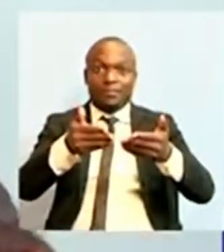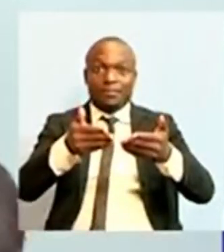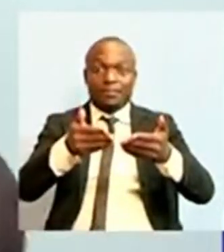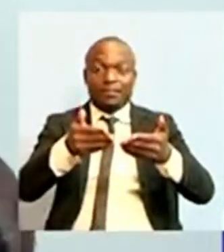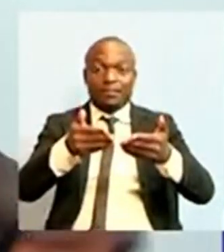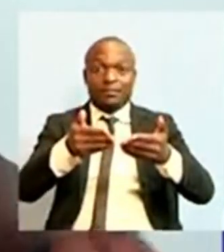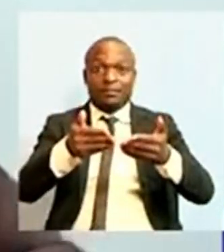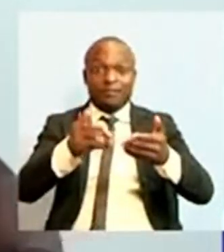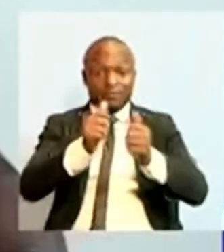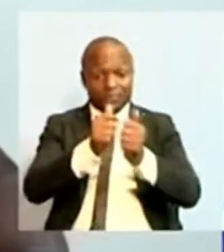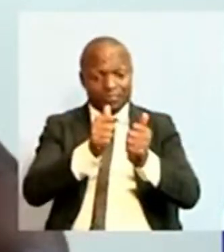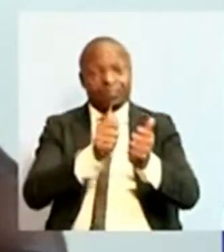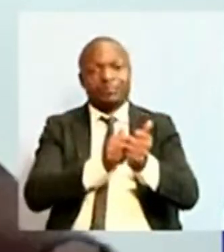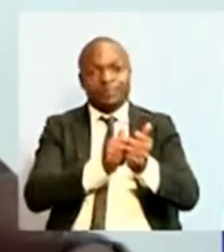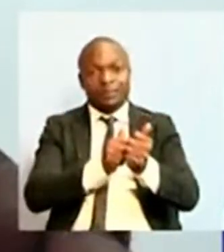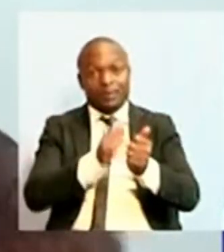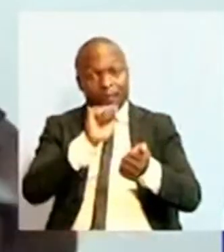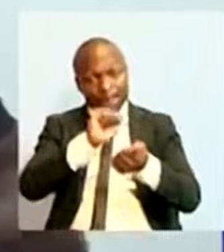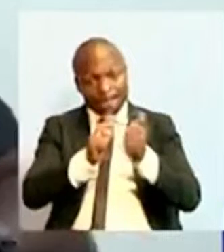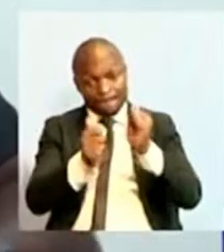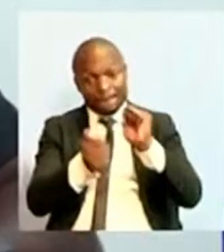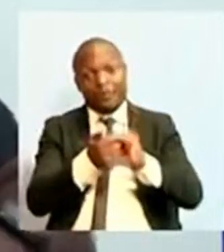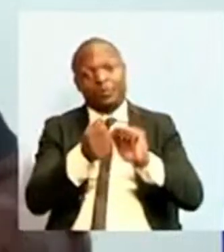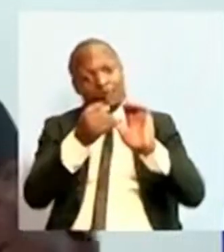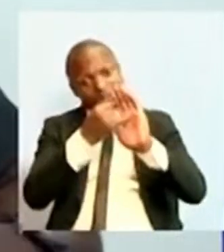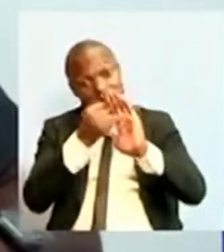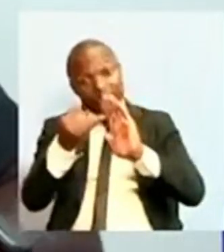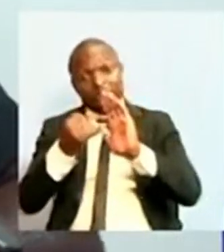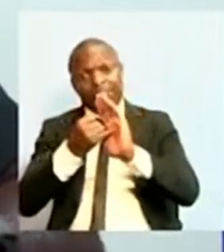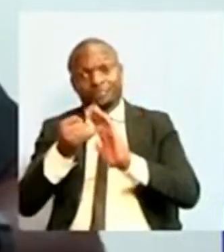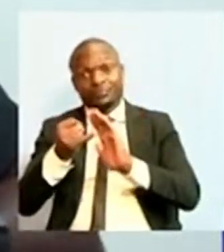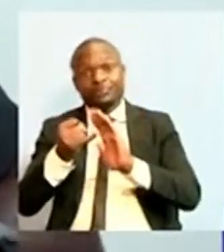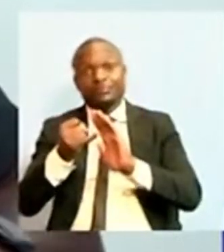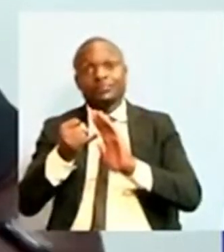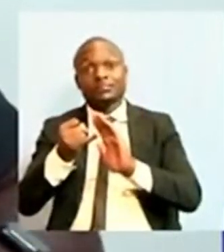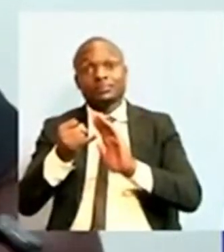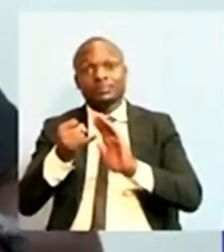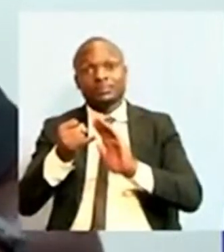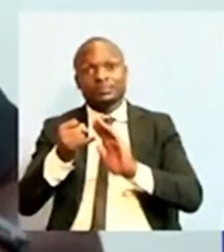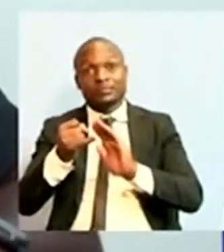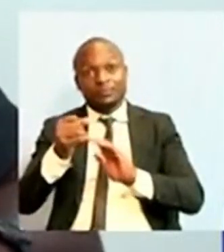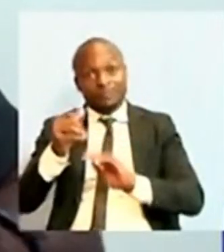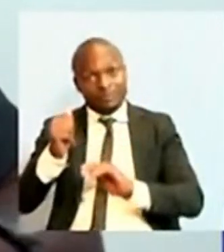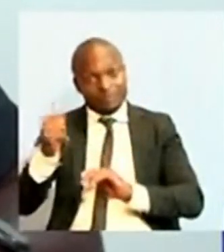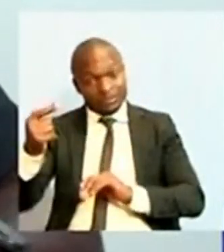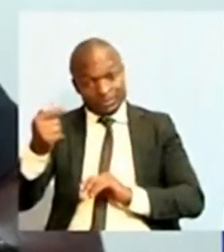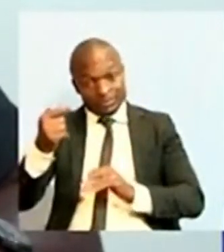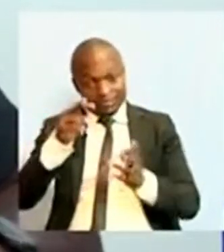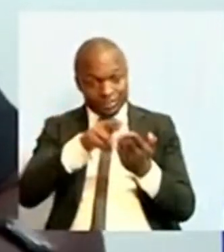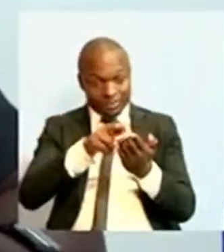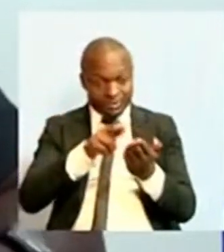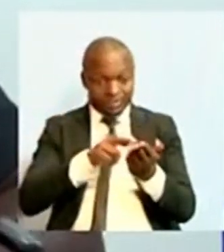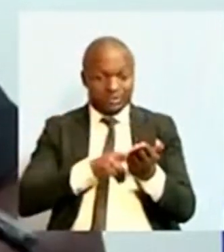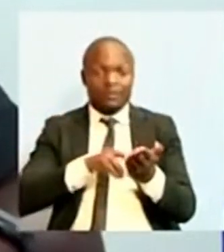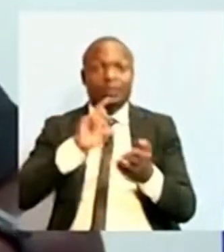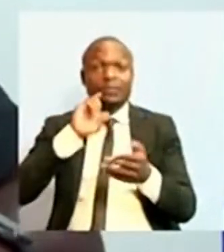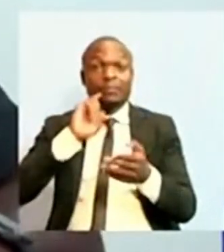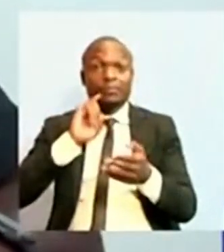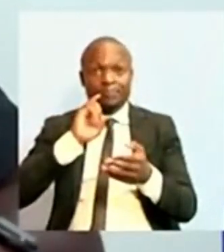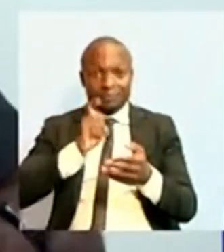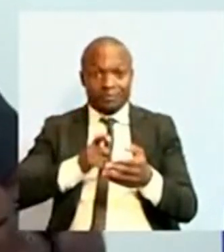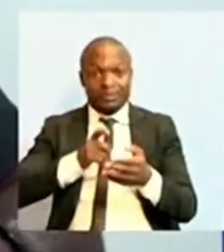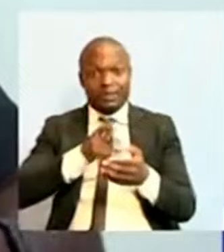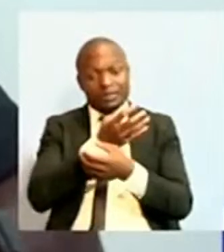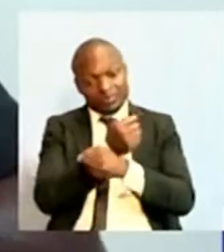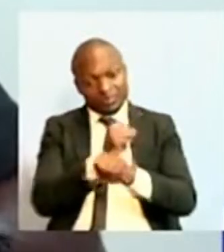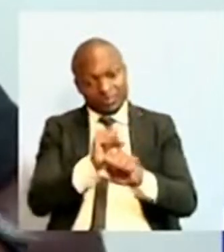you were cited in the AG's report. Make sure that you deal with the matters as